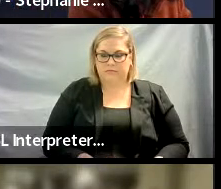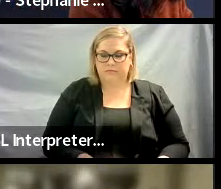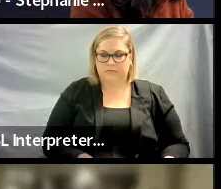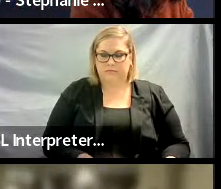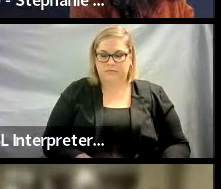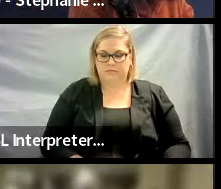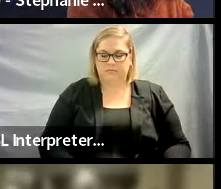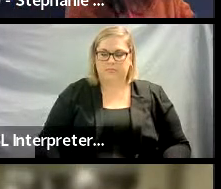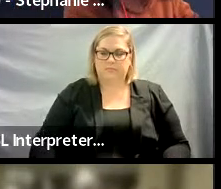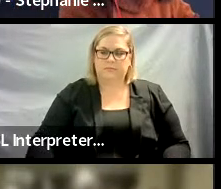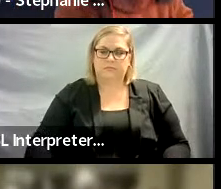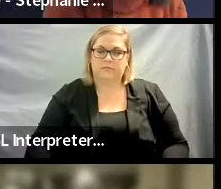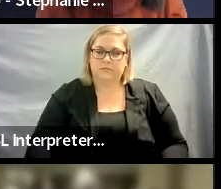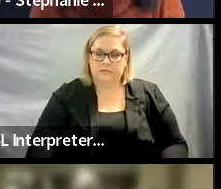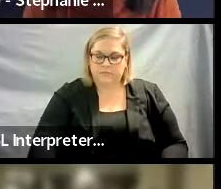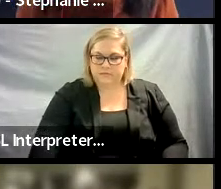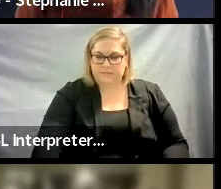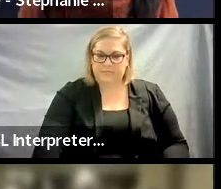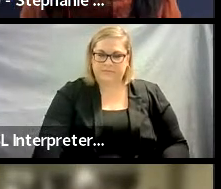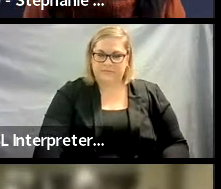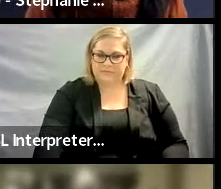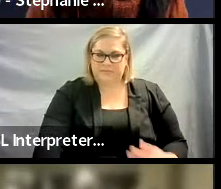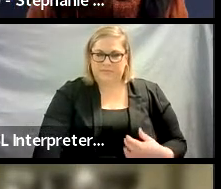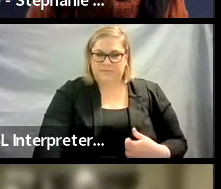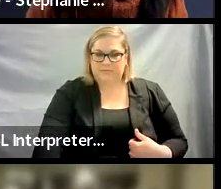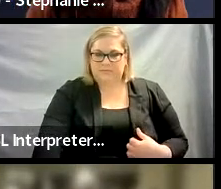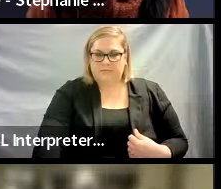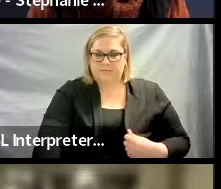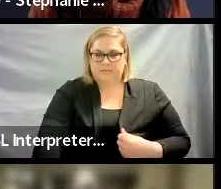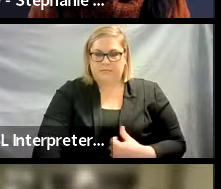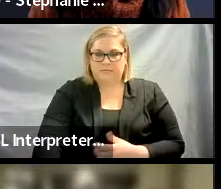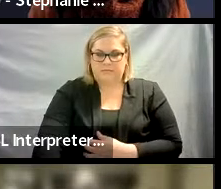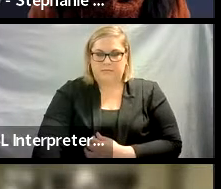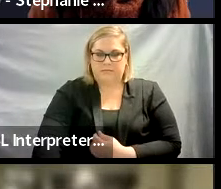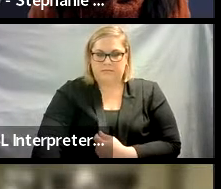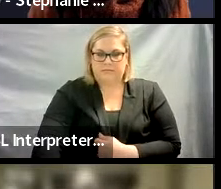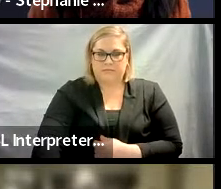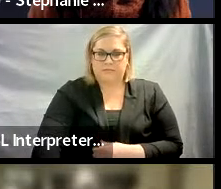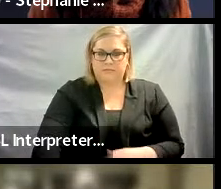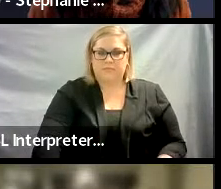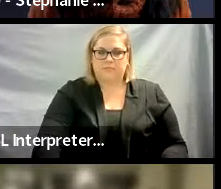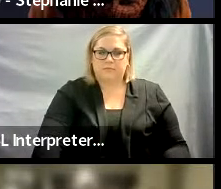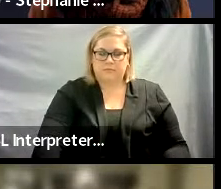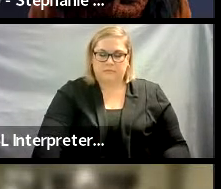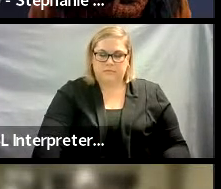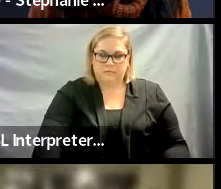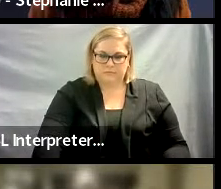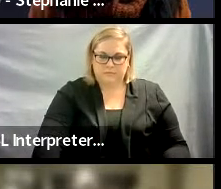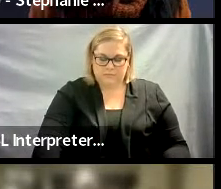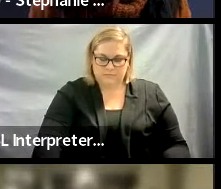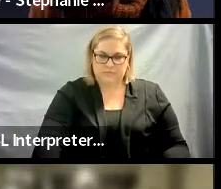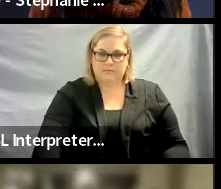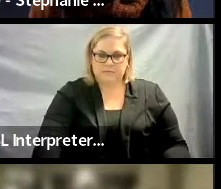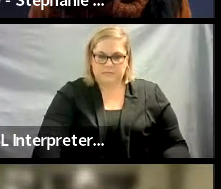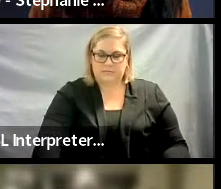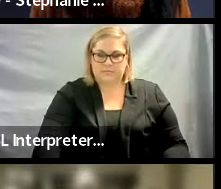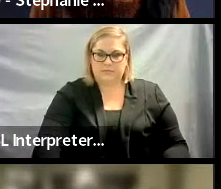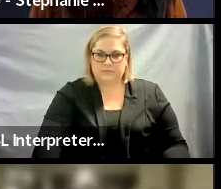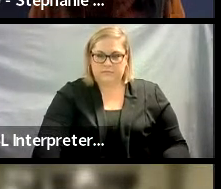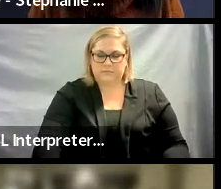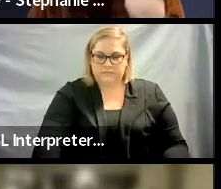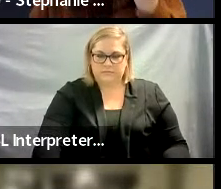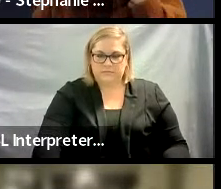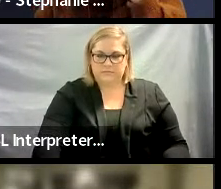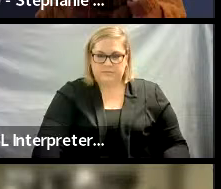that. So don't worry about it. I really appreciate every one of you, your hard work and your dedication. I really appreciate every one of you,